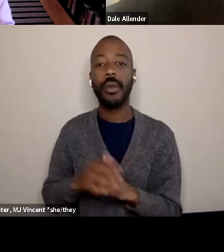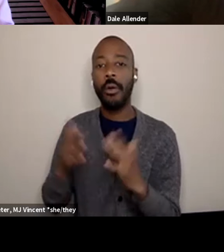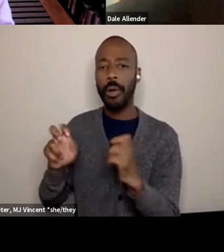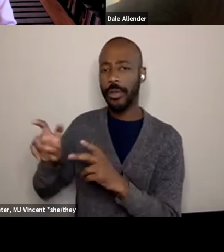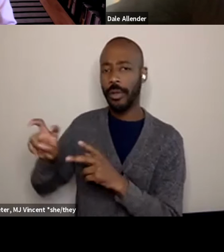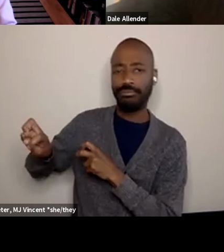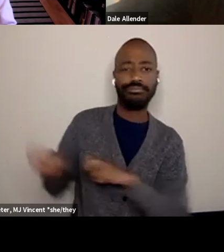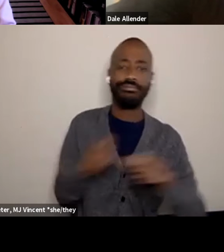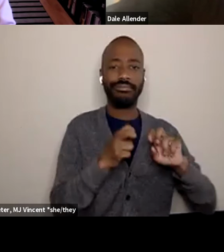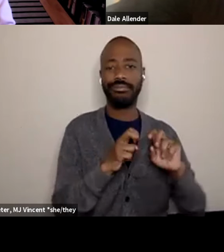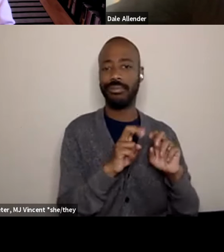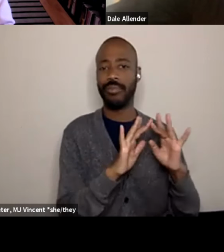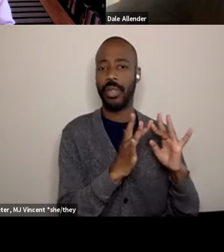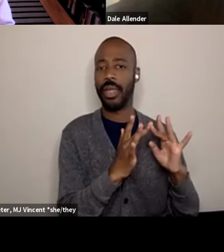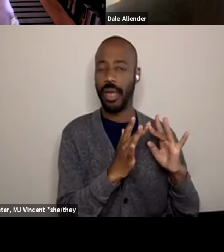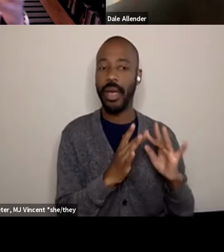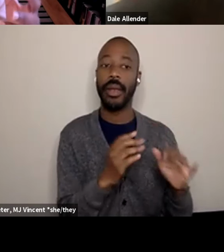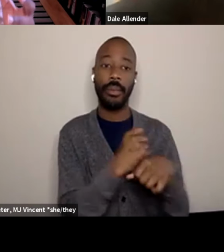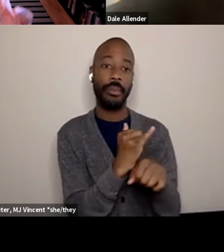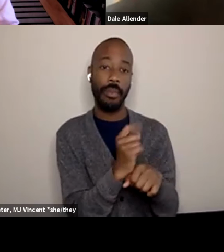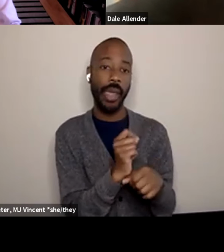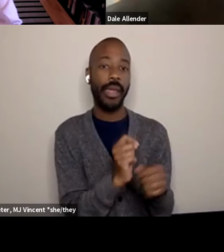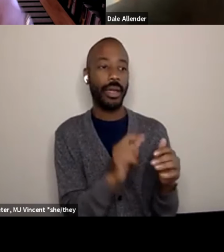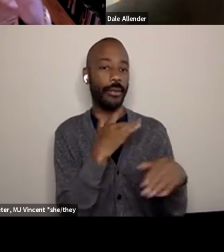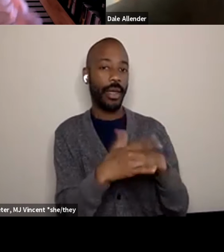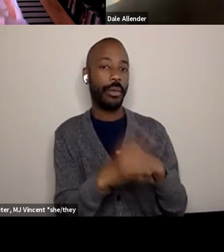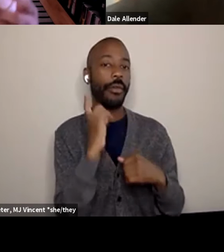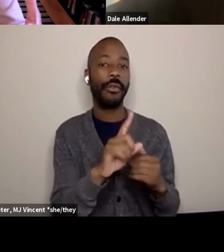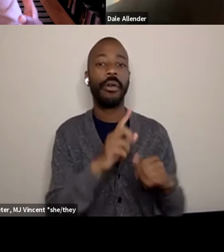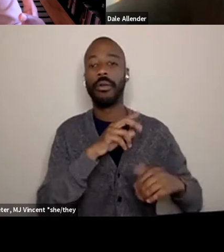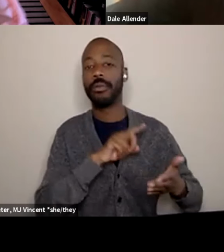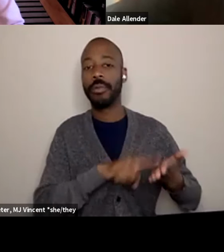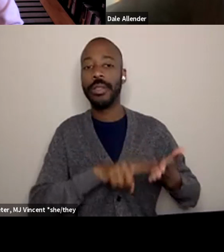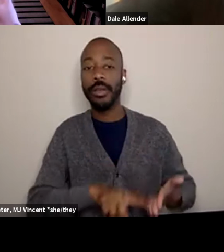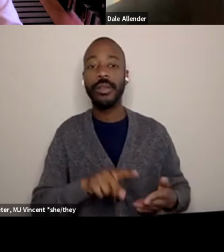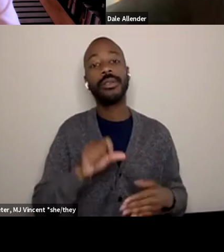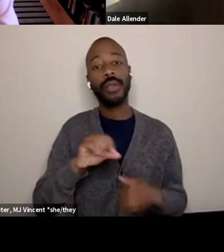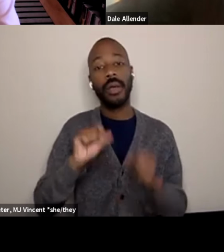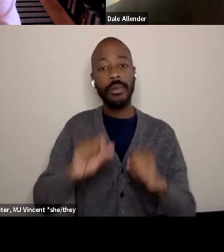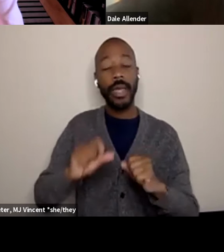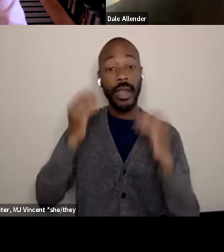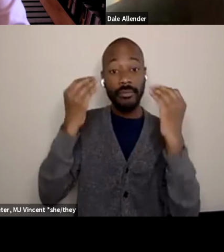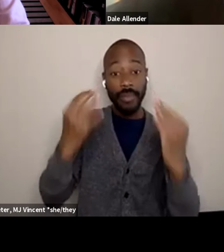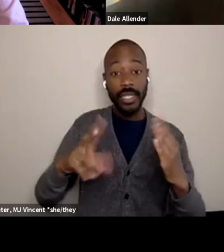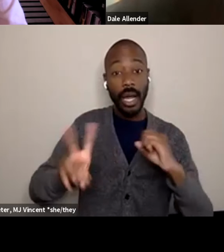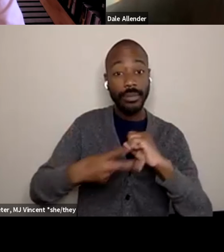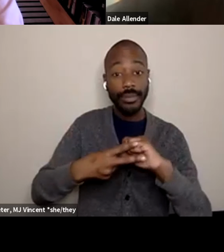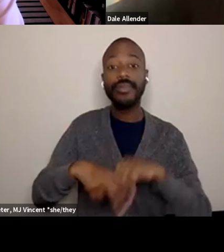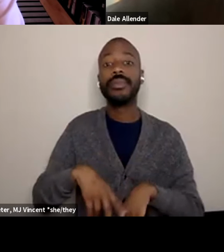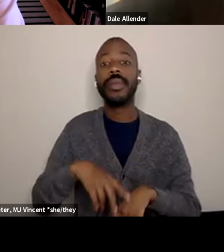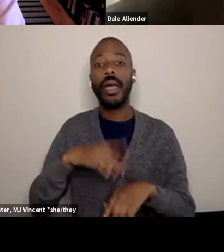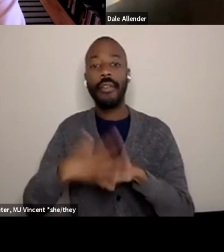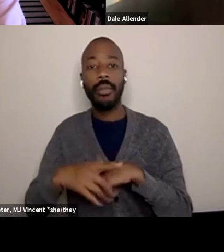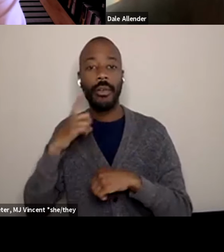make them available for research in a kind of an online portal to both preserve this information, make it available for researchers, but also as a